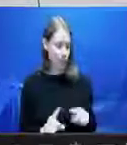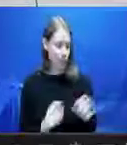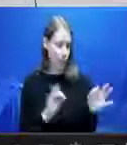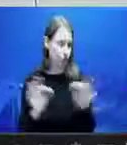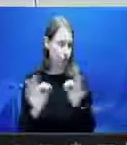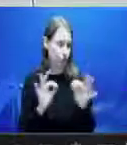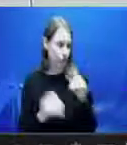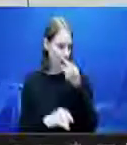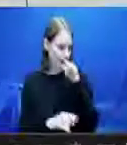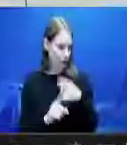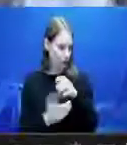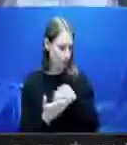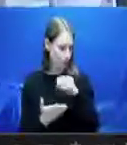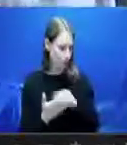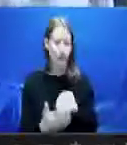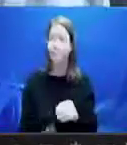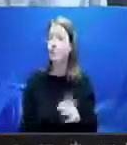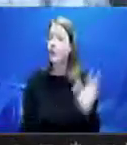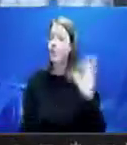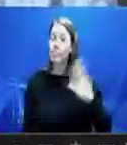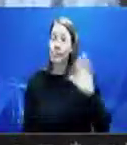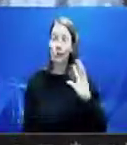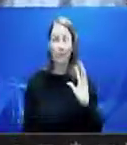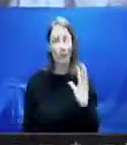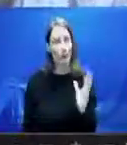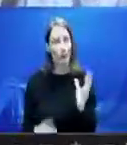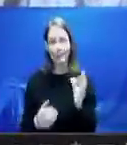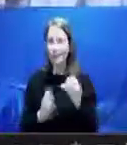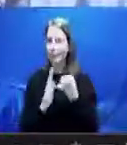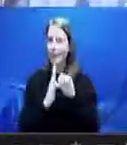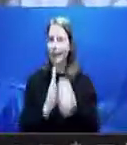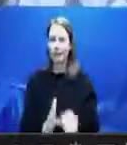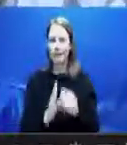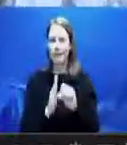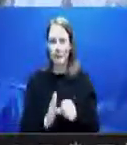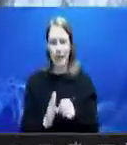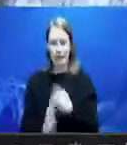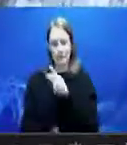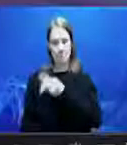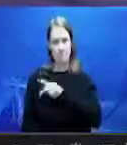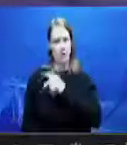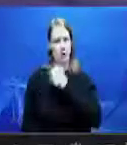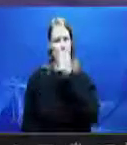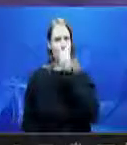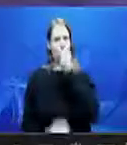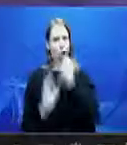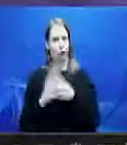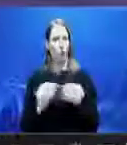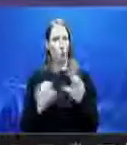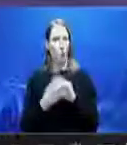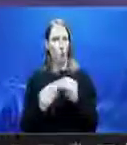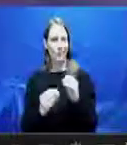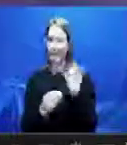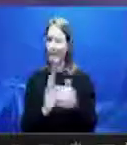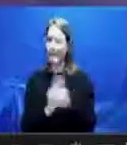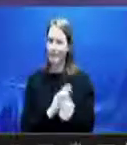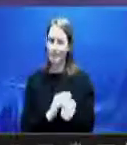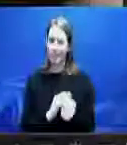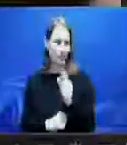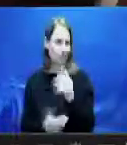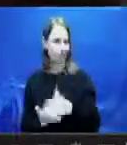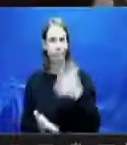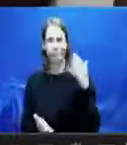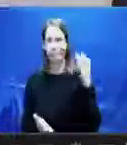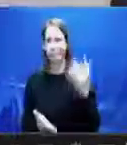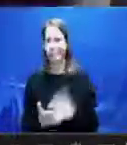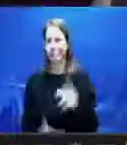much emphasis has been placed on writing personal narratives, a skill rarely used in college or on the job. The Common Core standards expect